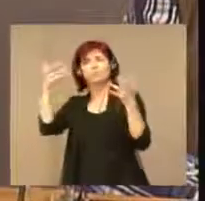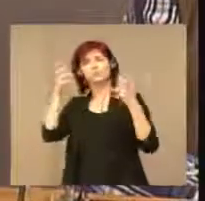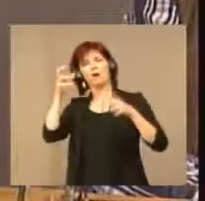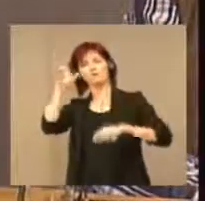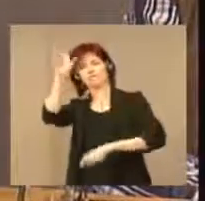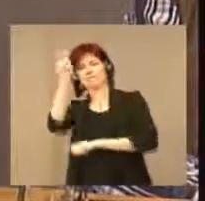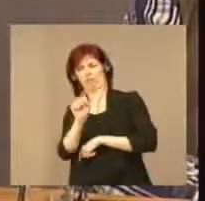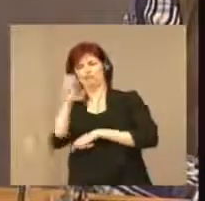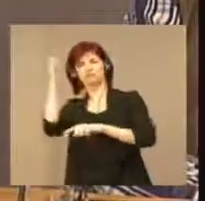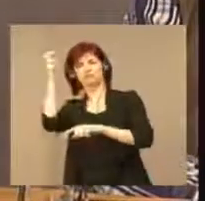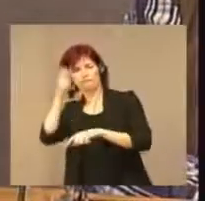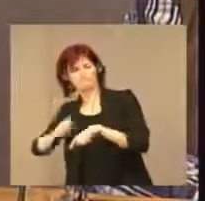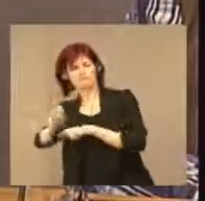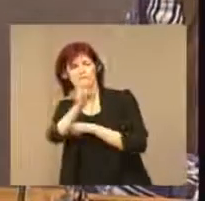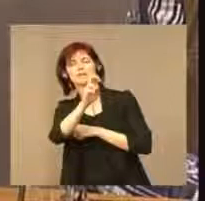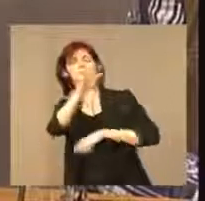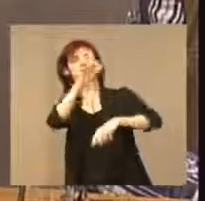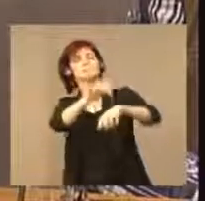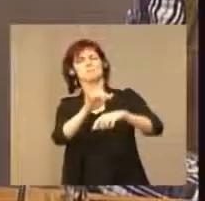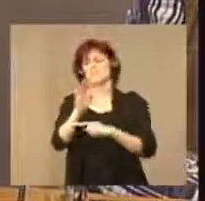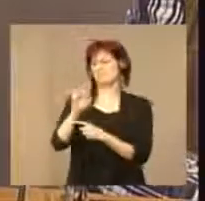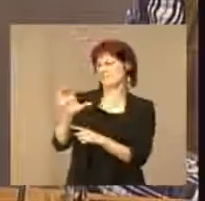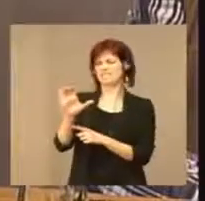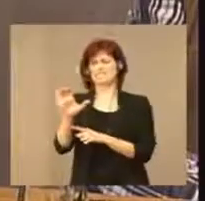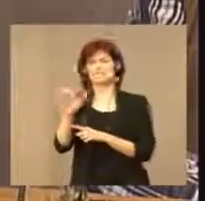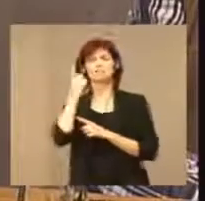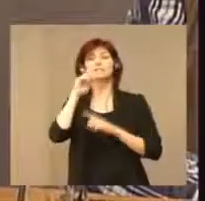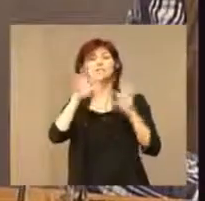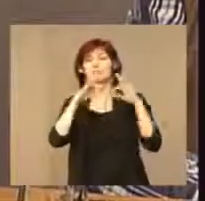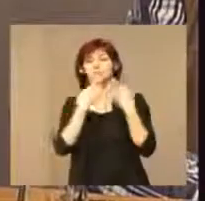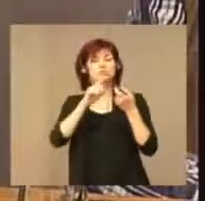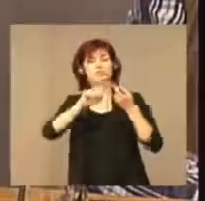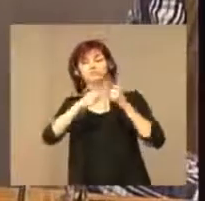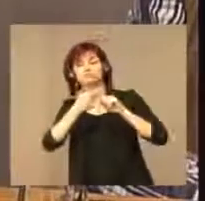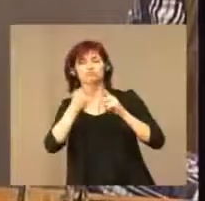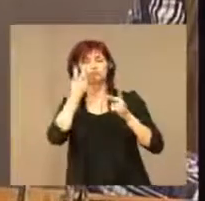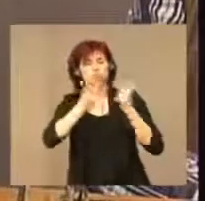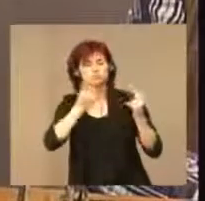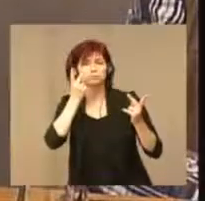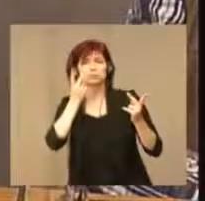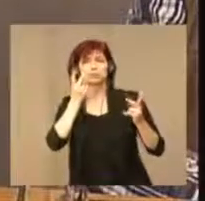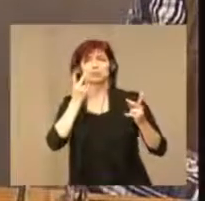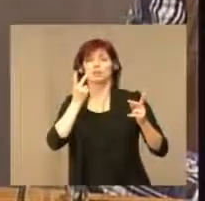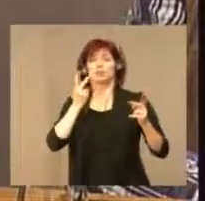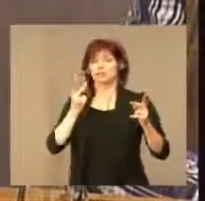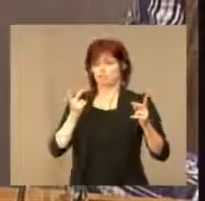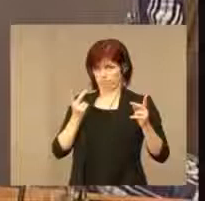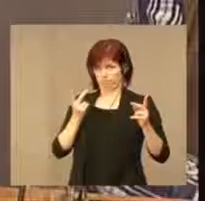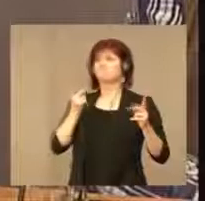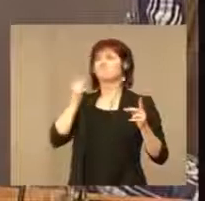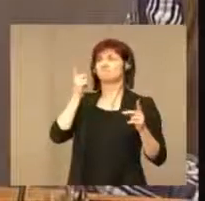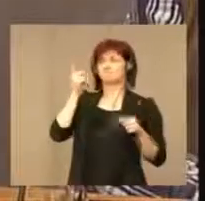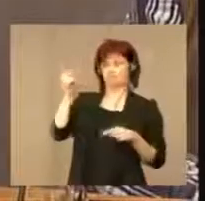British Columbia, to visit friends and family. And that rural community had an